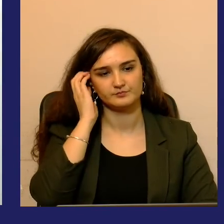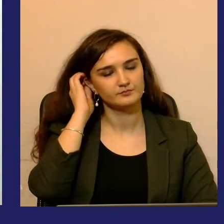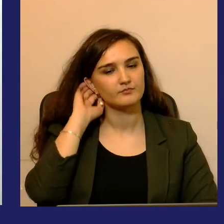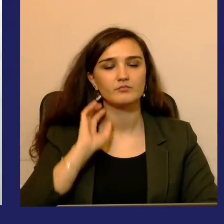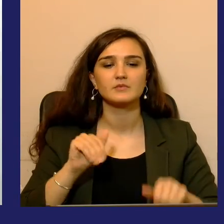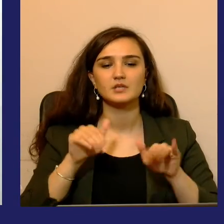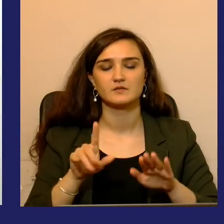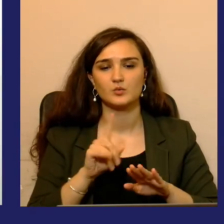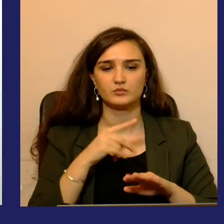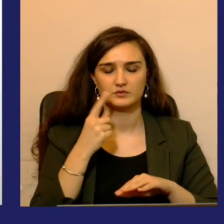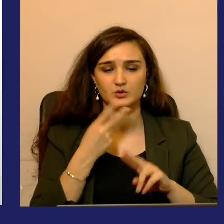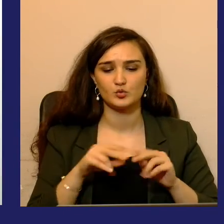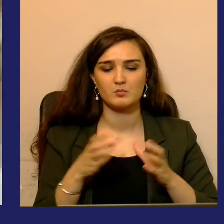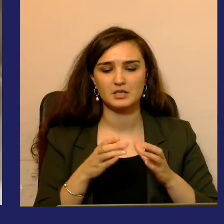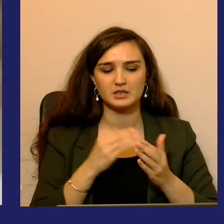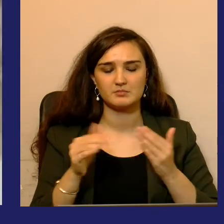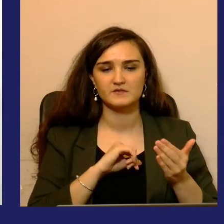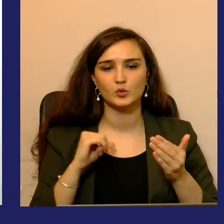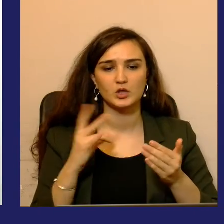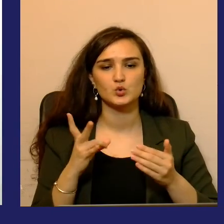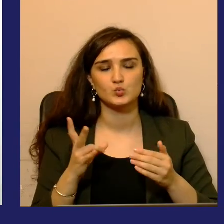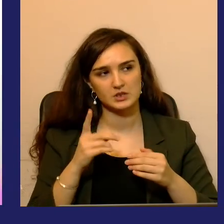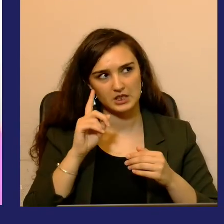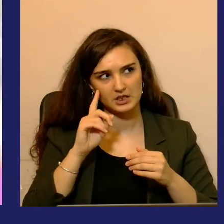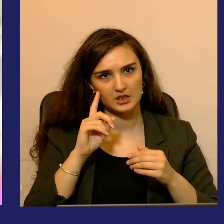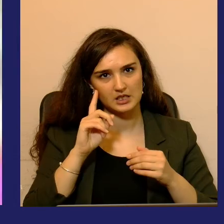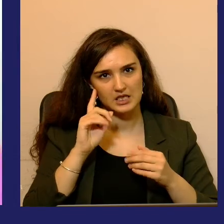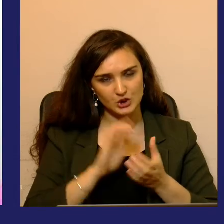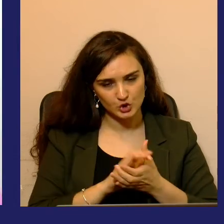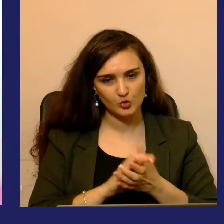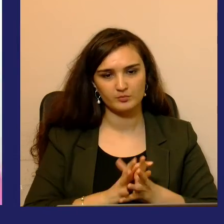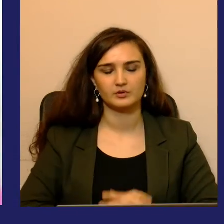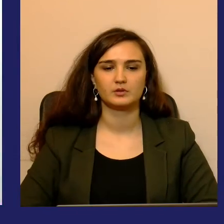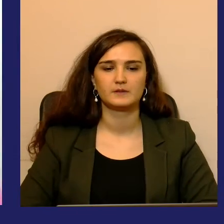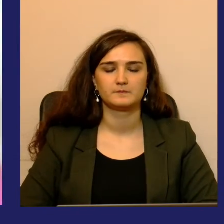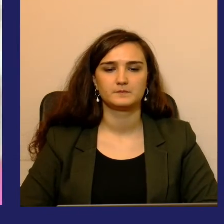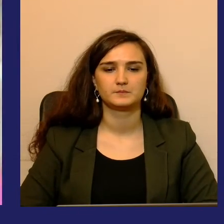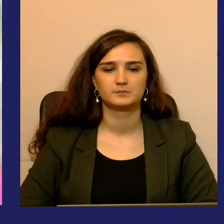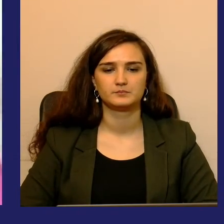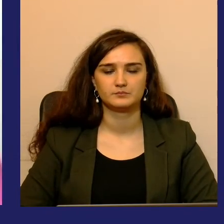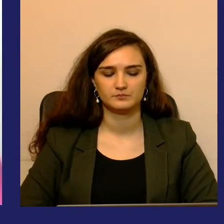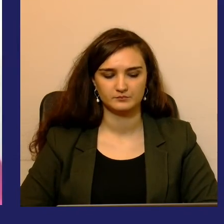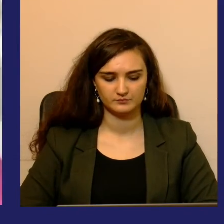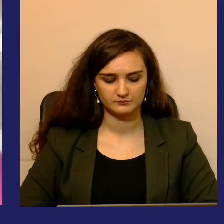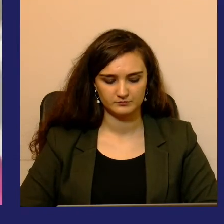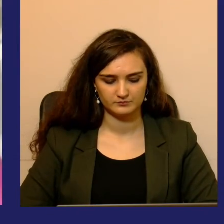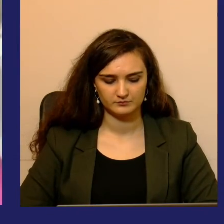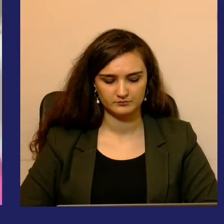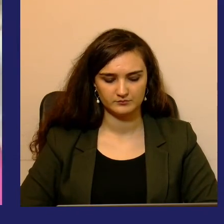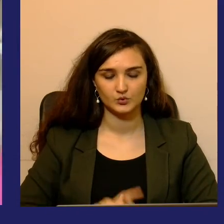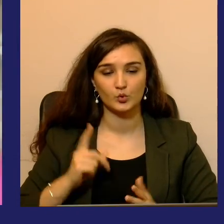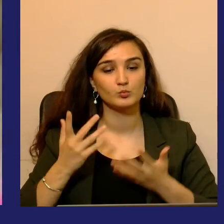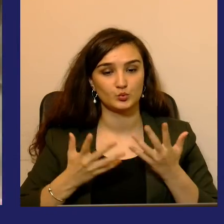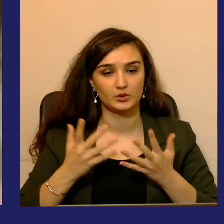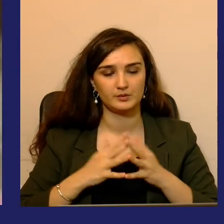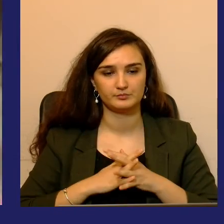to understand at, you know, time one, that if they continue, if in a competitive